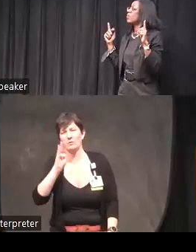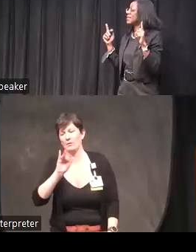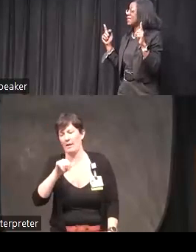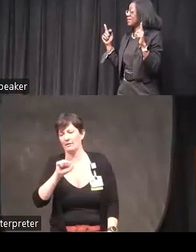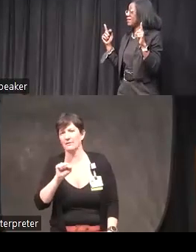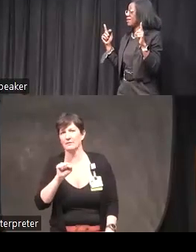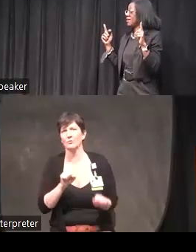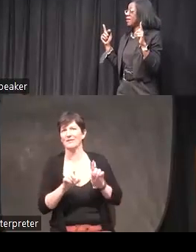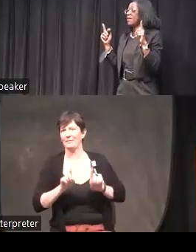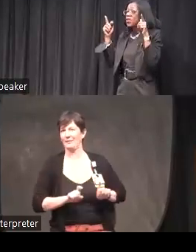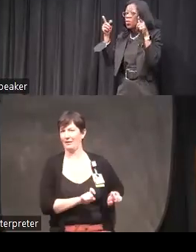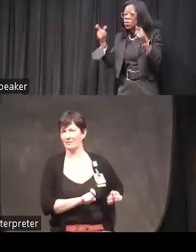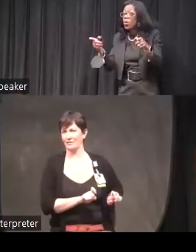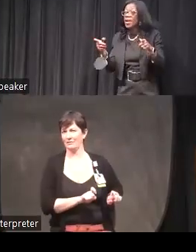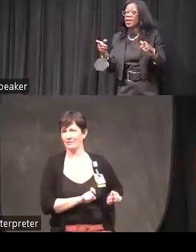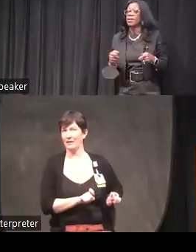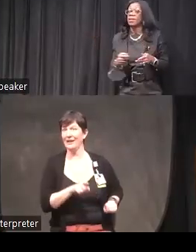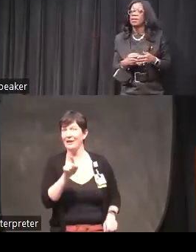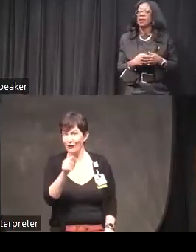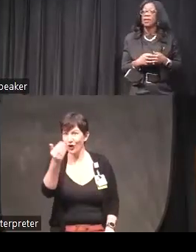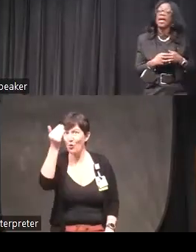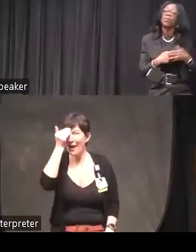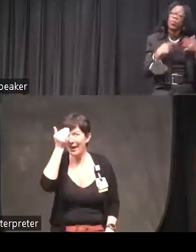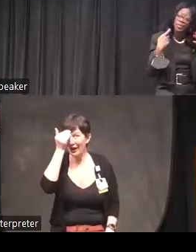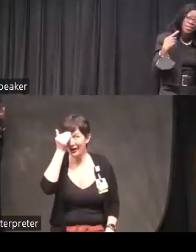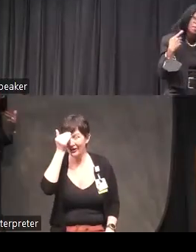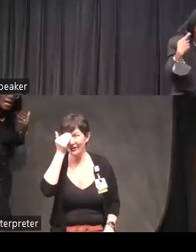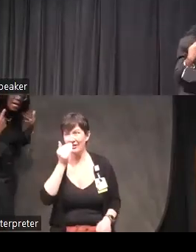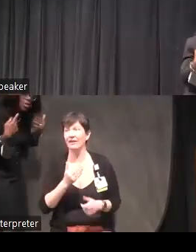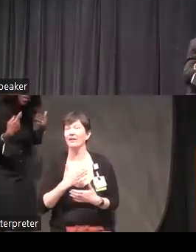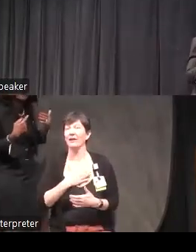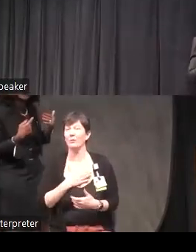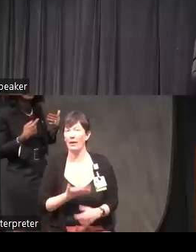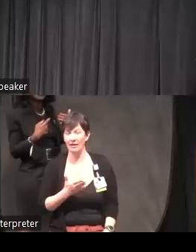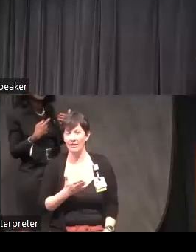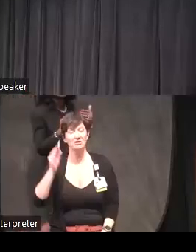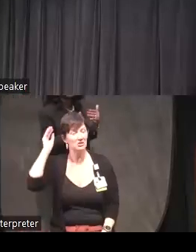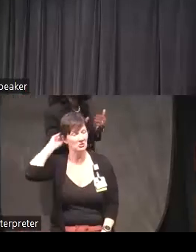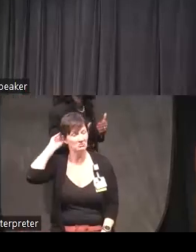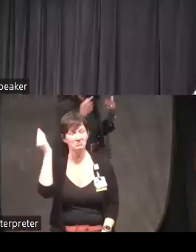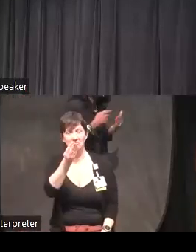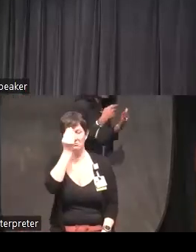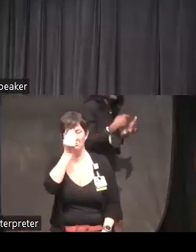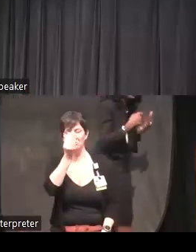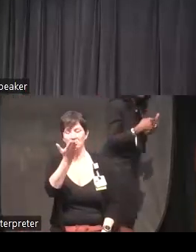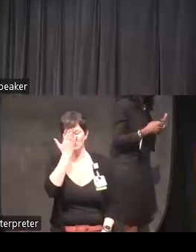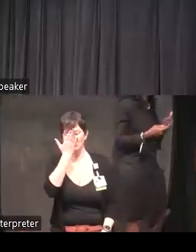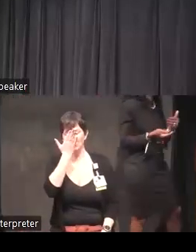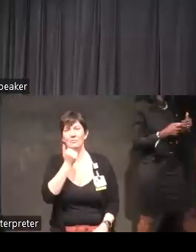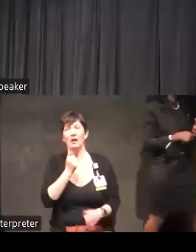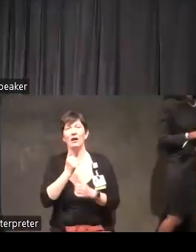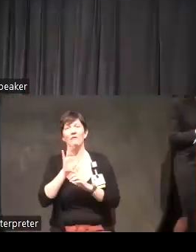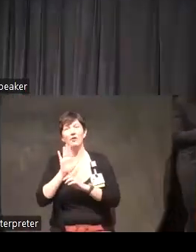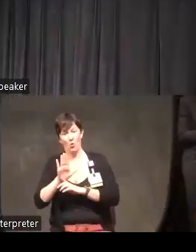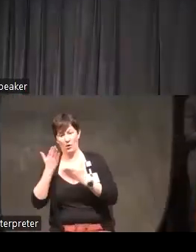were being tested. If you are aware and willing to be conscious of your unconscious